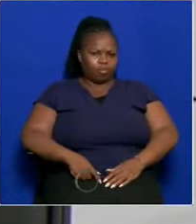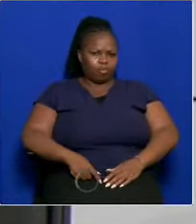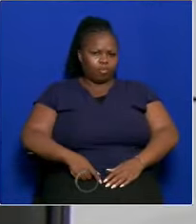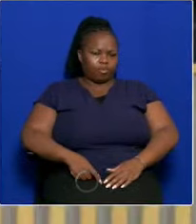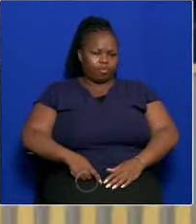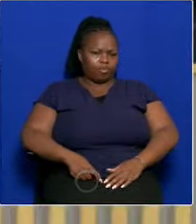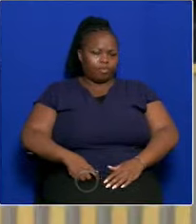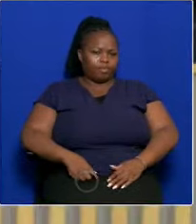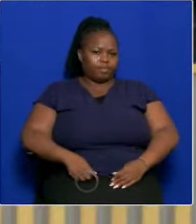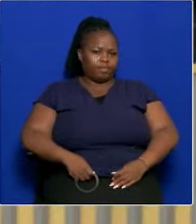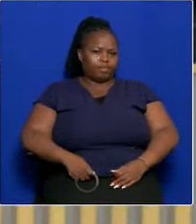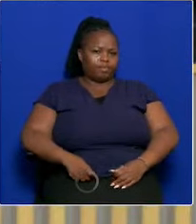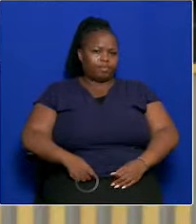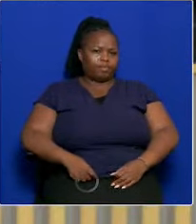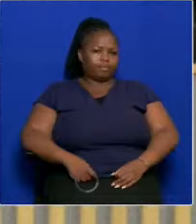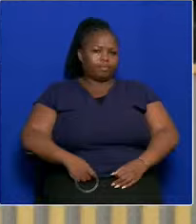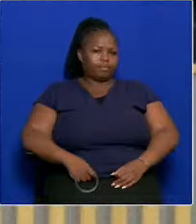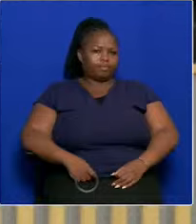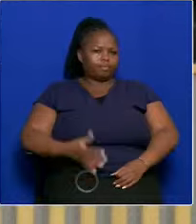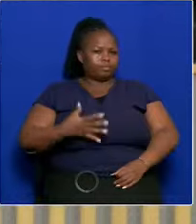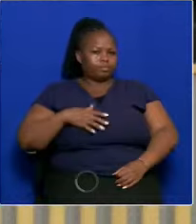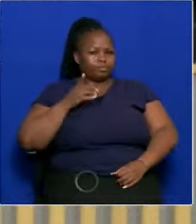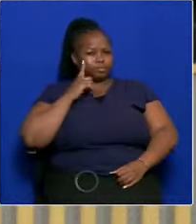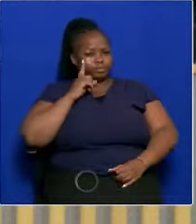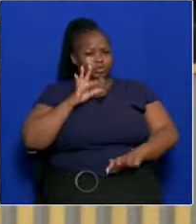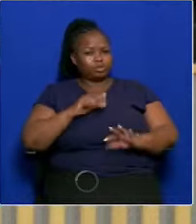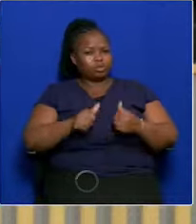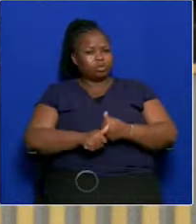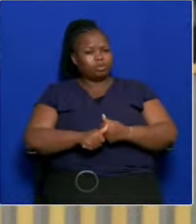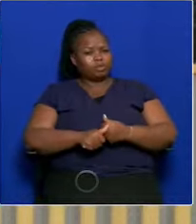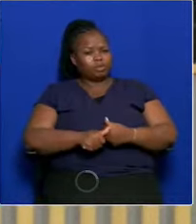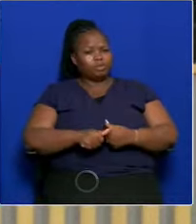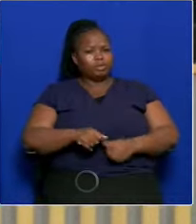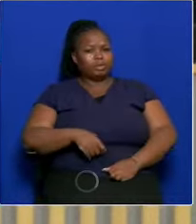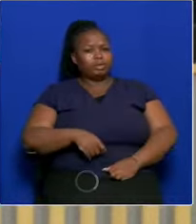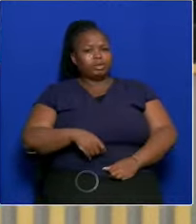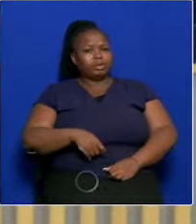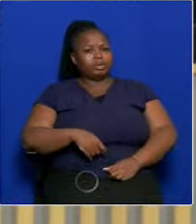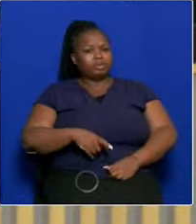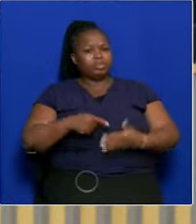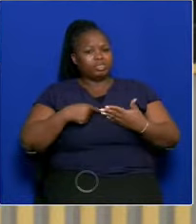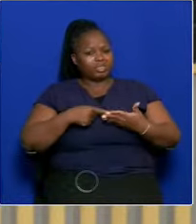Can I just check this as a follow-up to this discussion, General? Do you